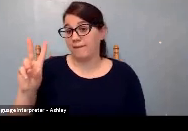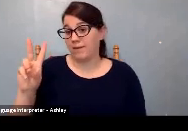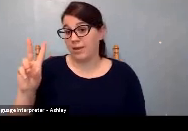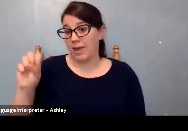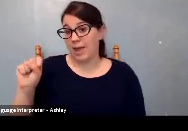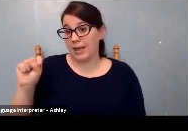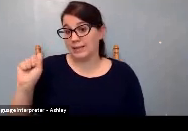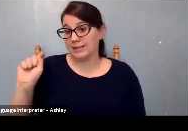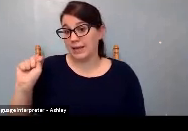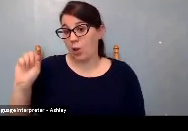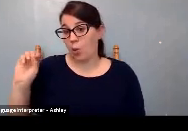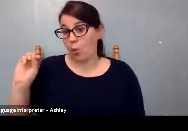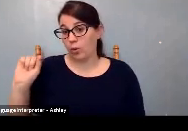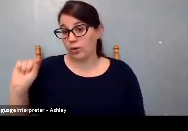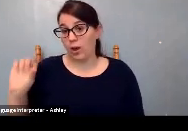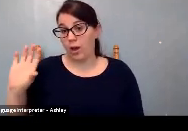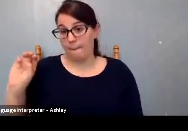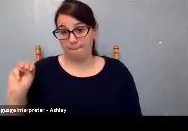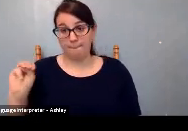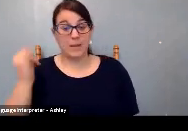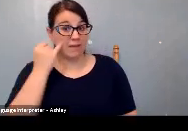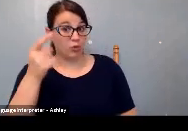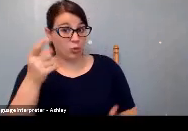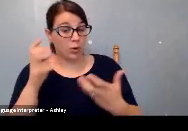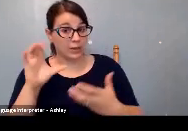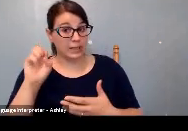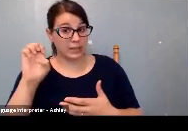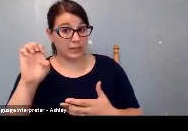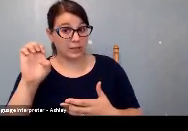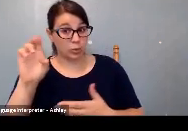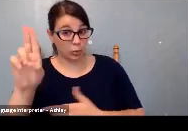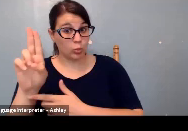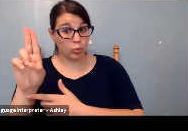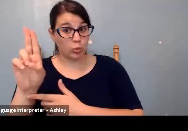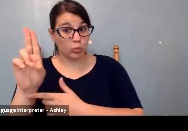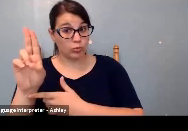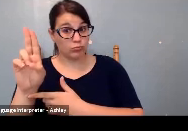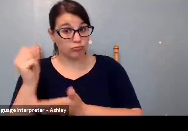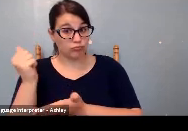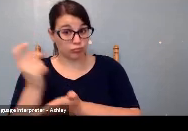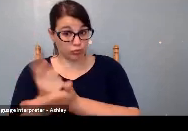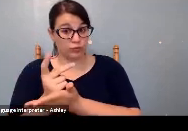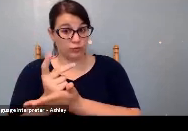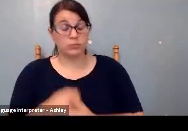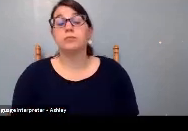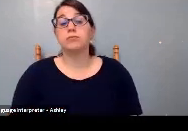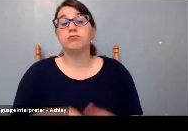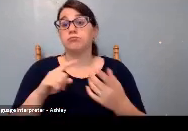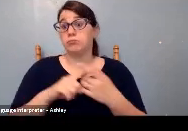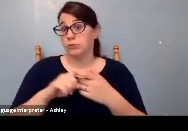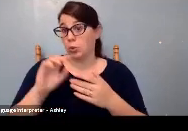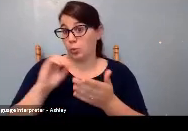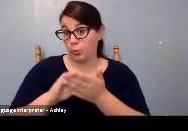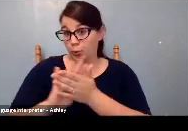wvable@wvsto.com if you will be seeking social work CEs. Be sure to include your full name and the email